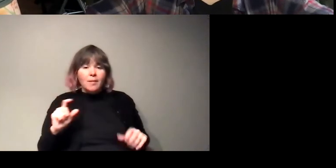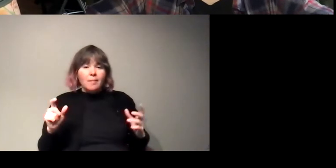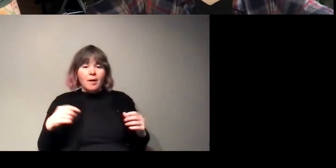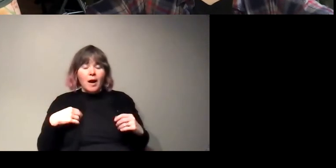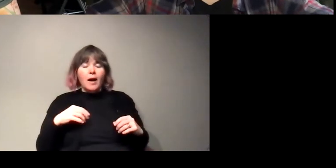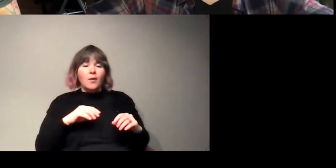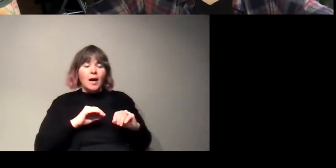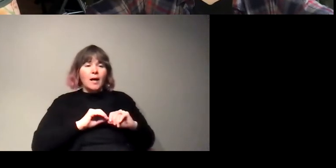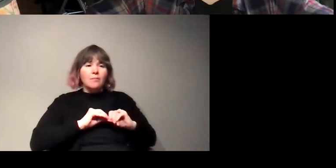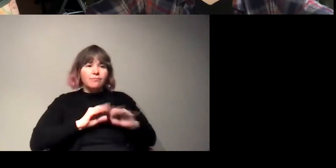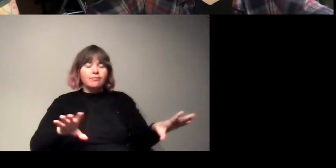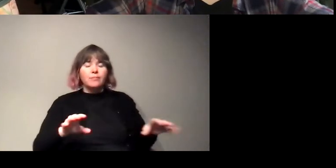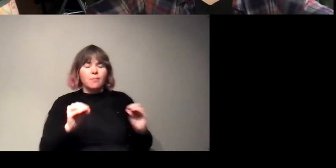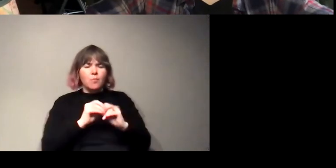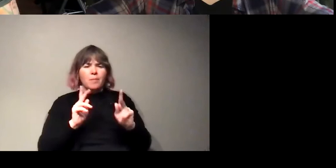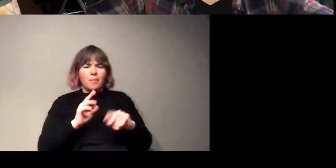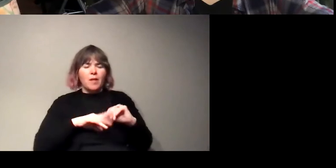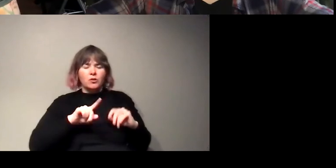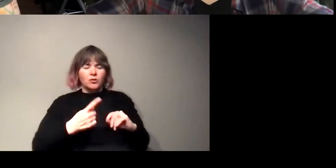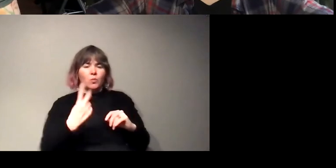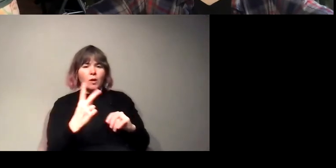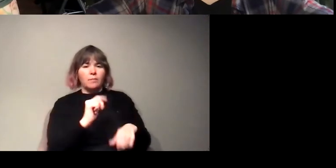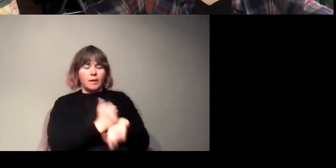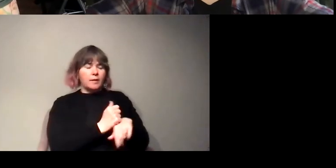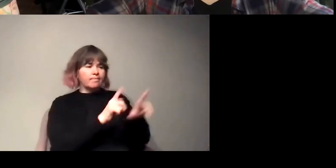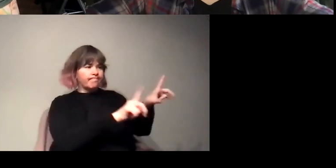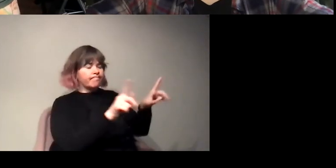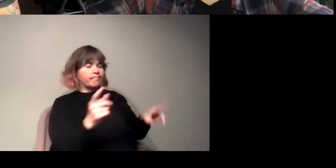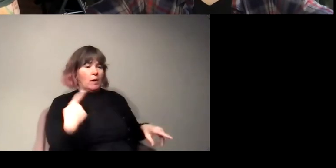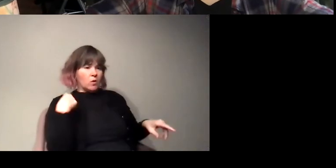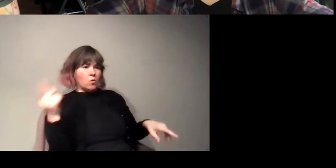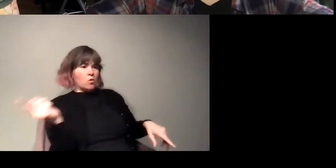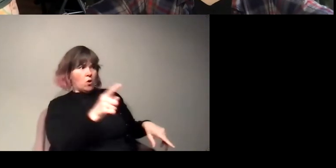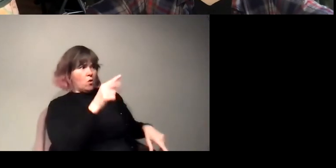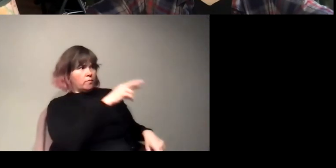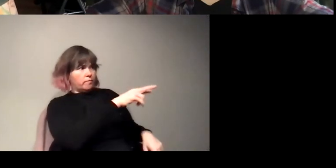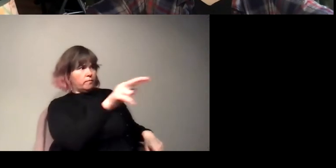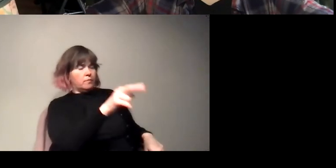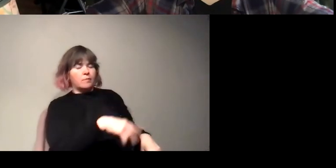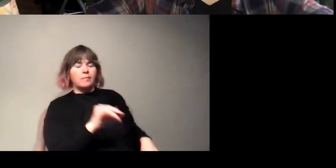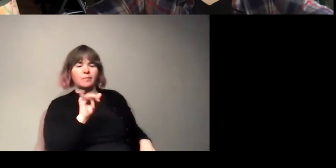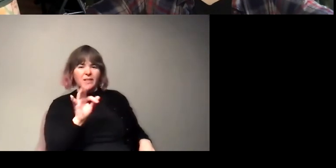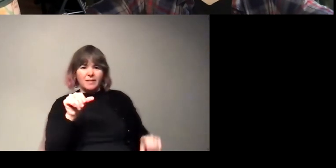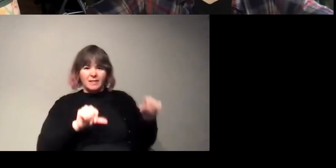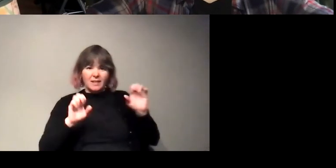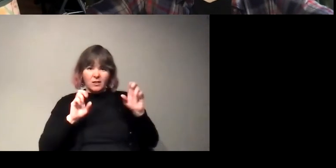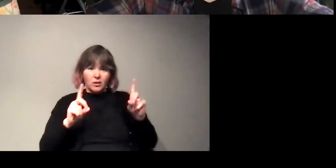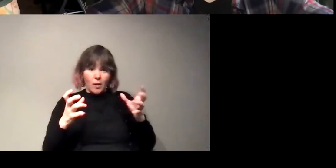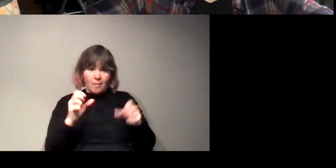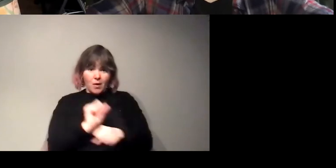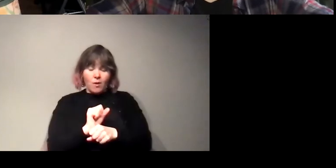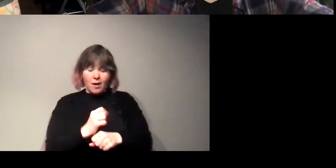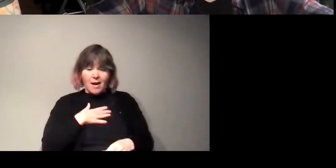lot more people than if it's just in one space. But if science education museums want my work, I'm happy to